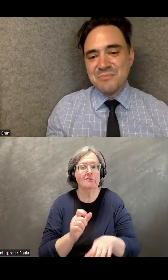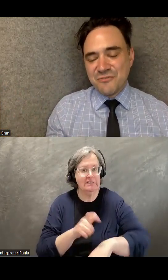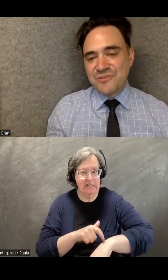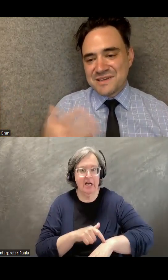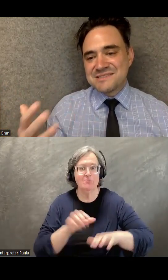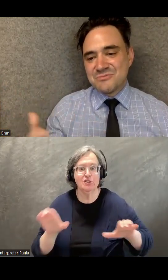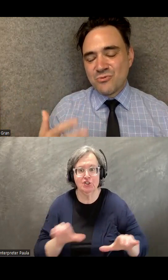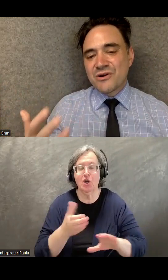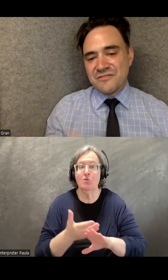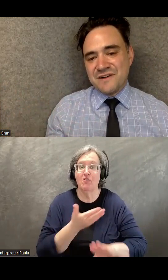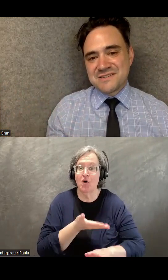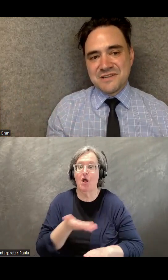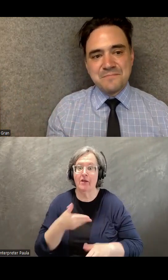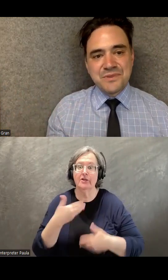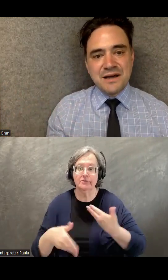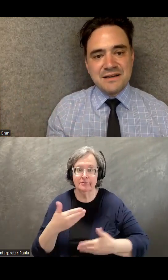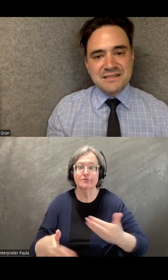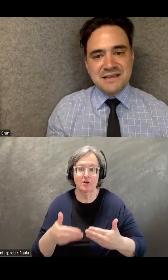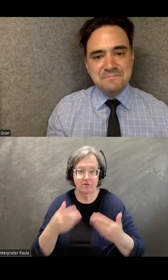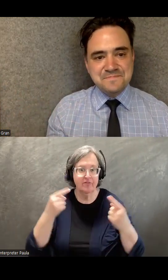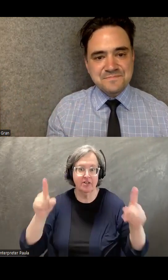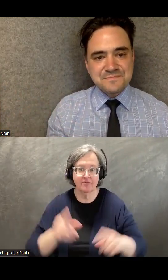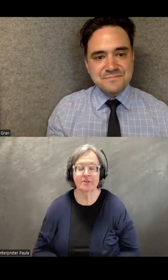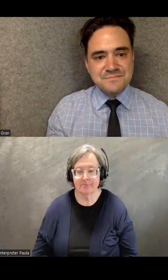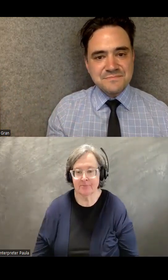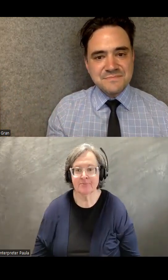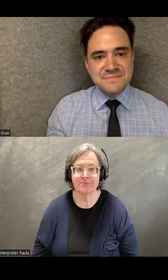do before things work effectively. Next slide.